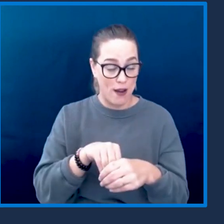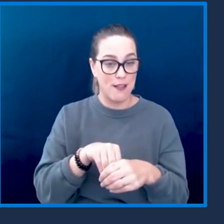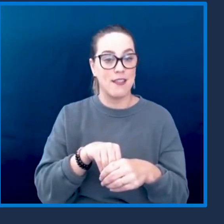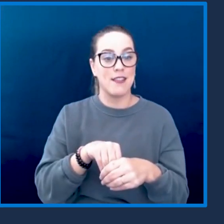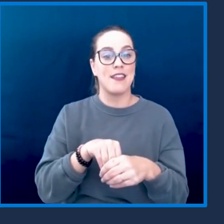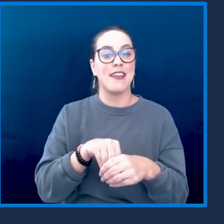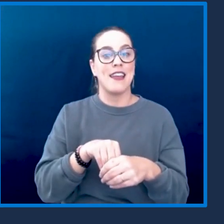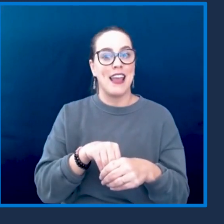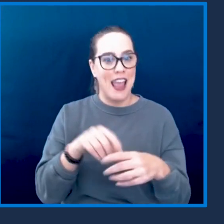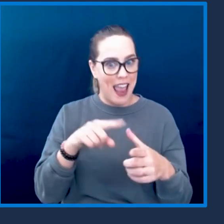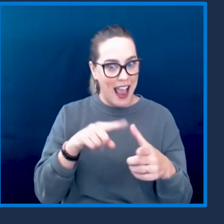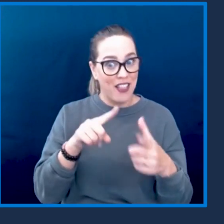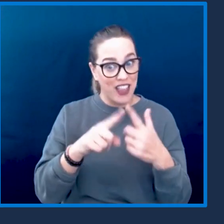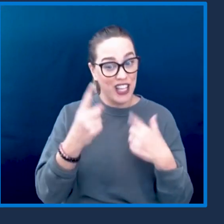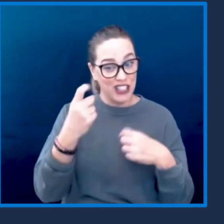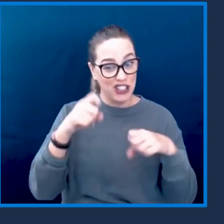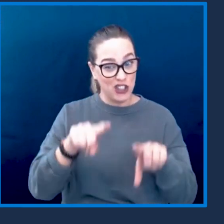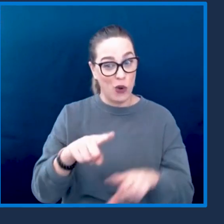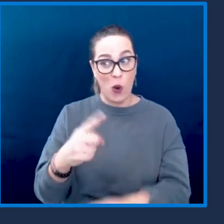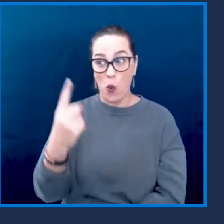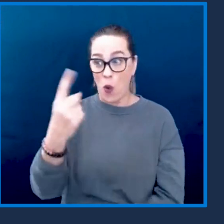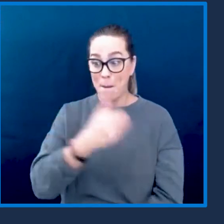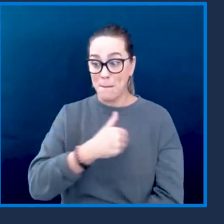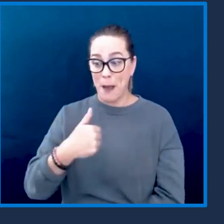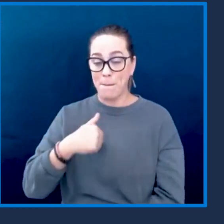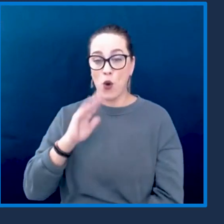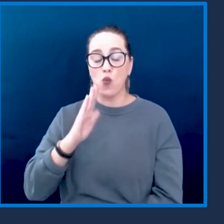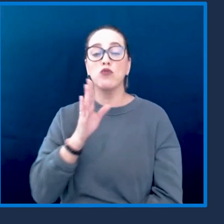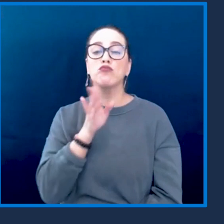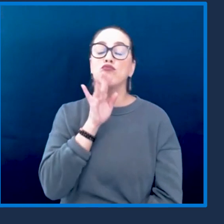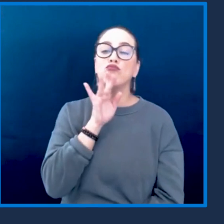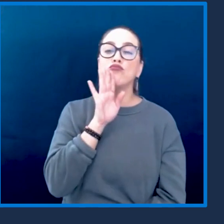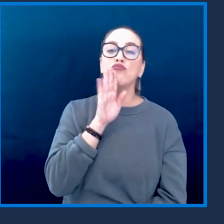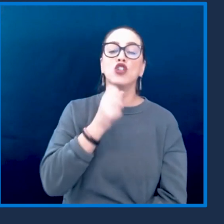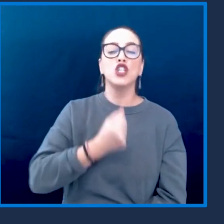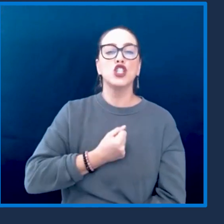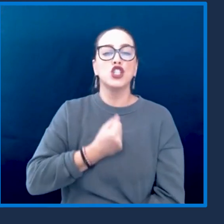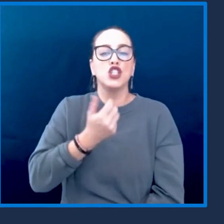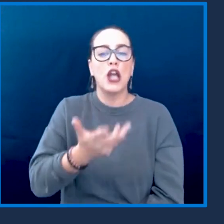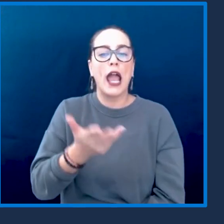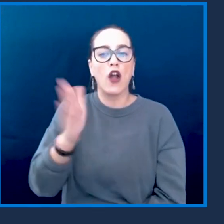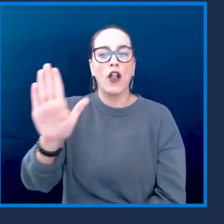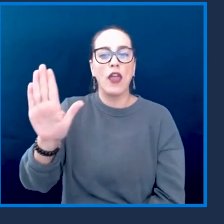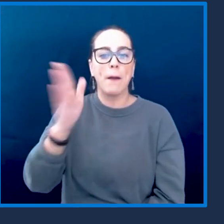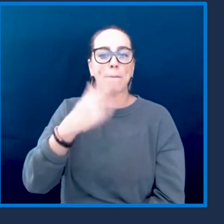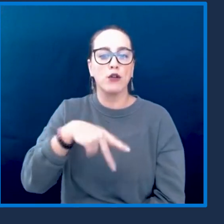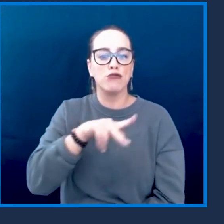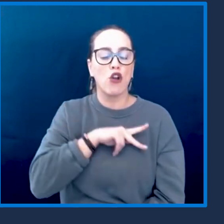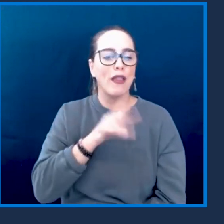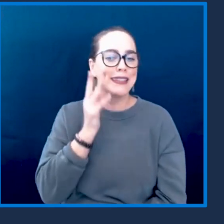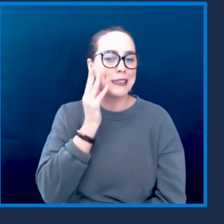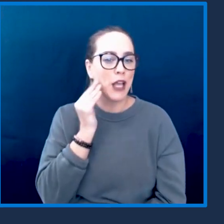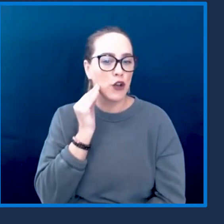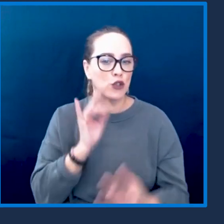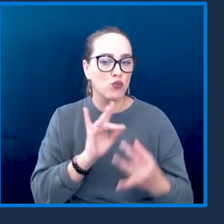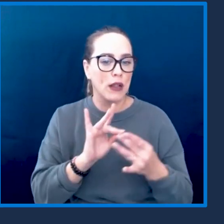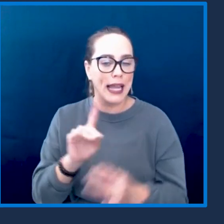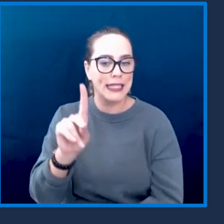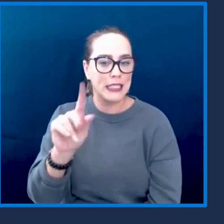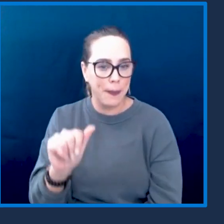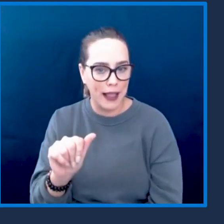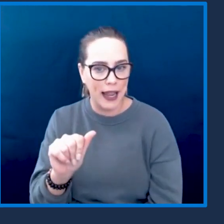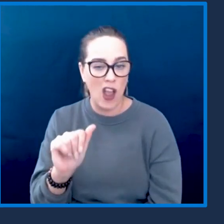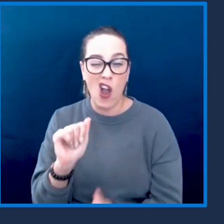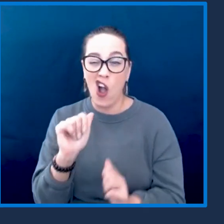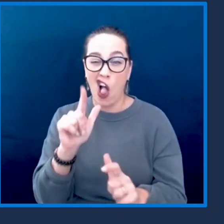share their personal experience with a disability. All career levels have participated in the calls, which